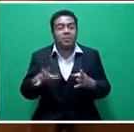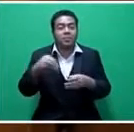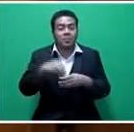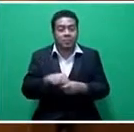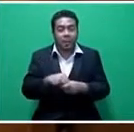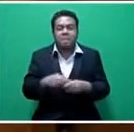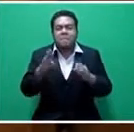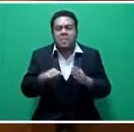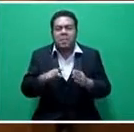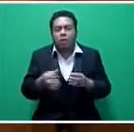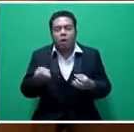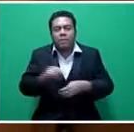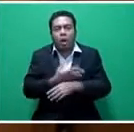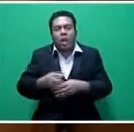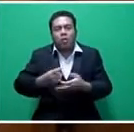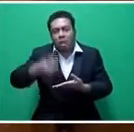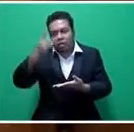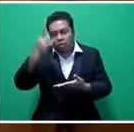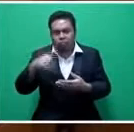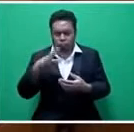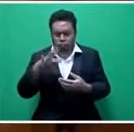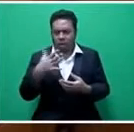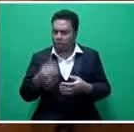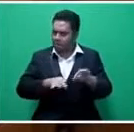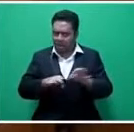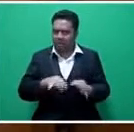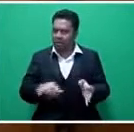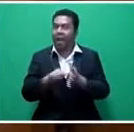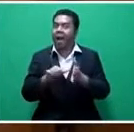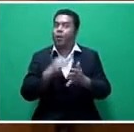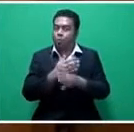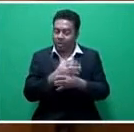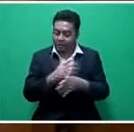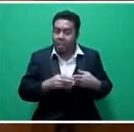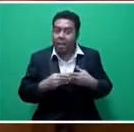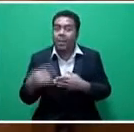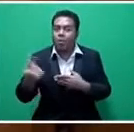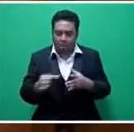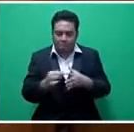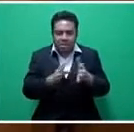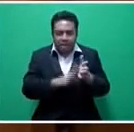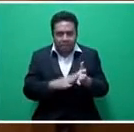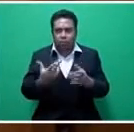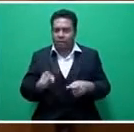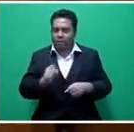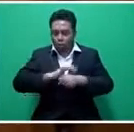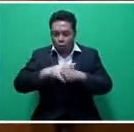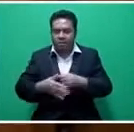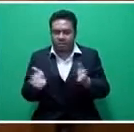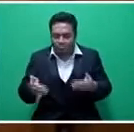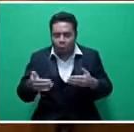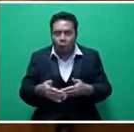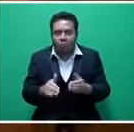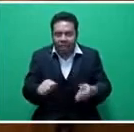minimum impact on education. Of course, it took a lot of planning and hard work led by the Honourable Prime Minister to keep Fiji COVID contained, and